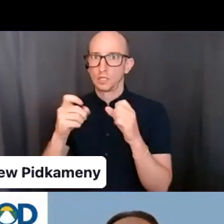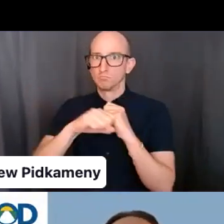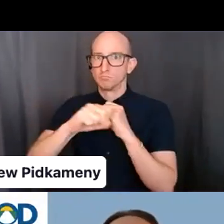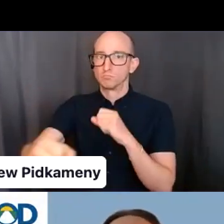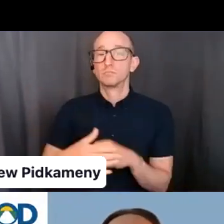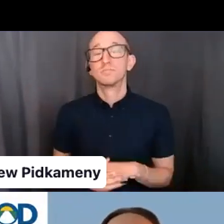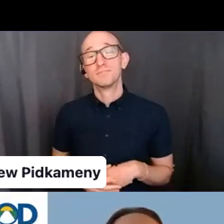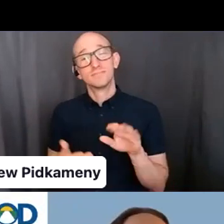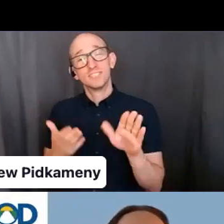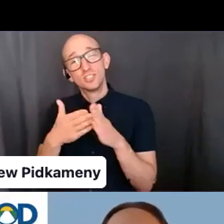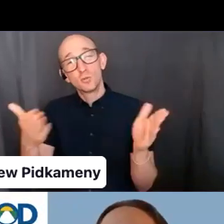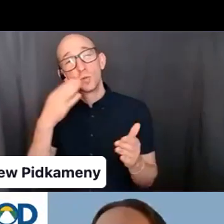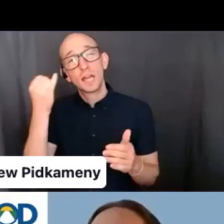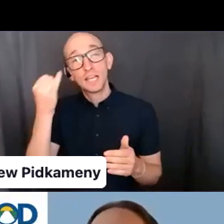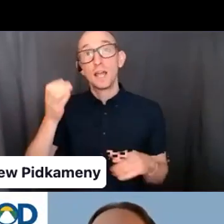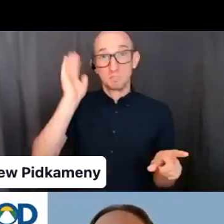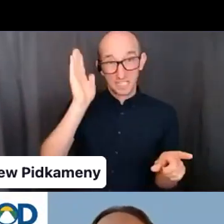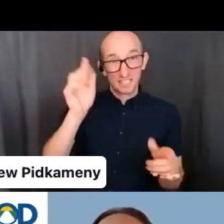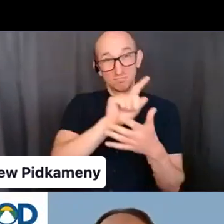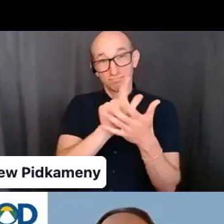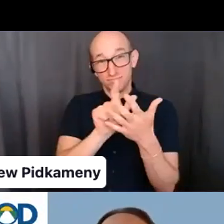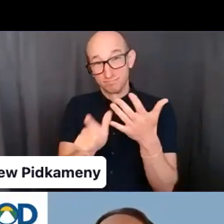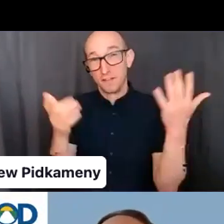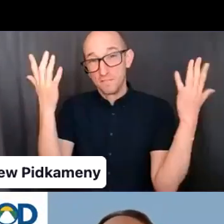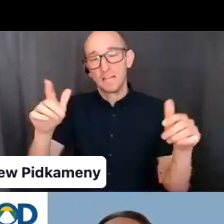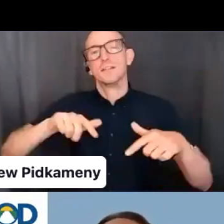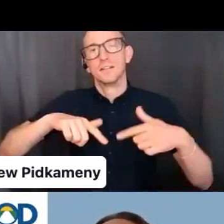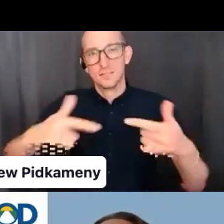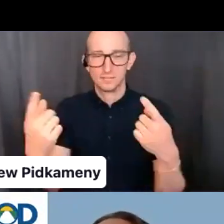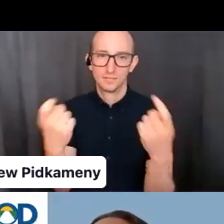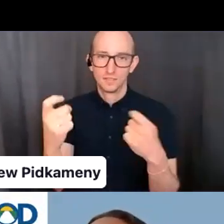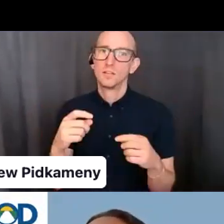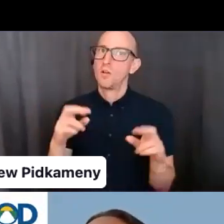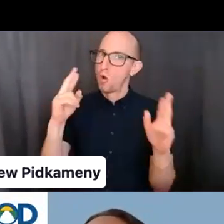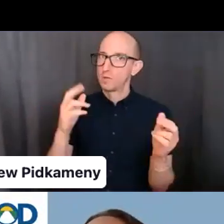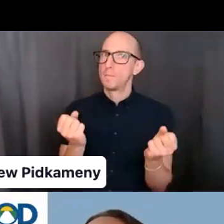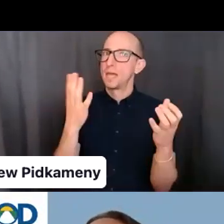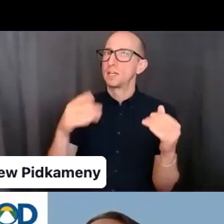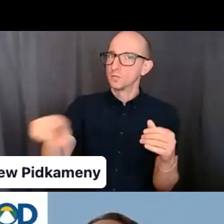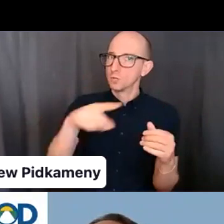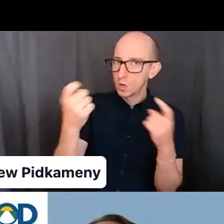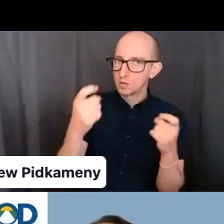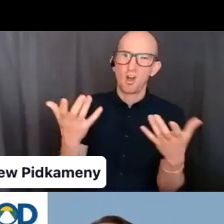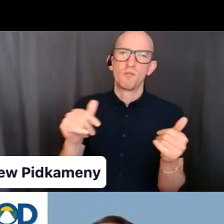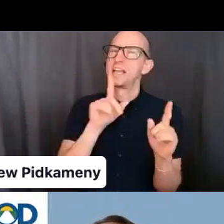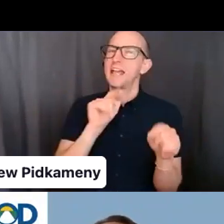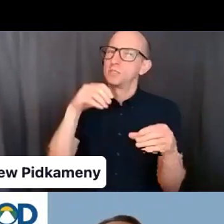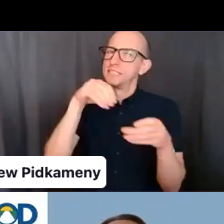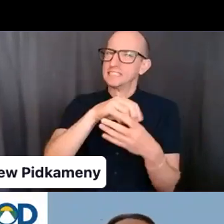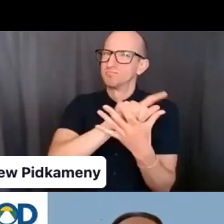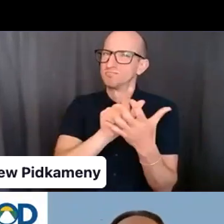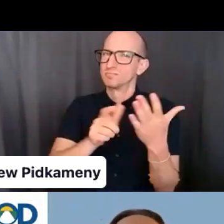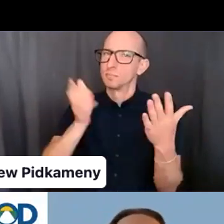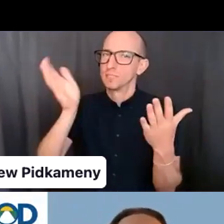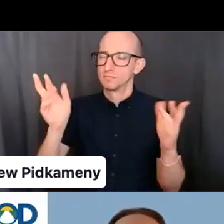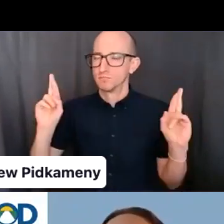until after the presentation, as we'll hopefully answer many of the common questions as we go along, but